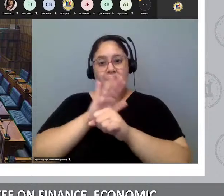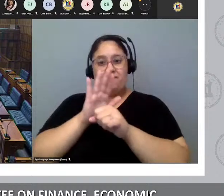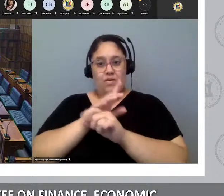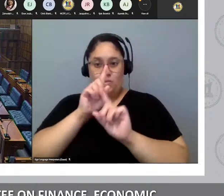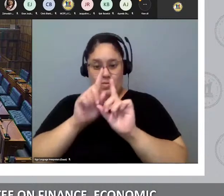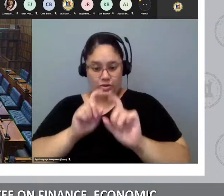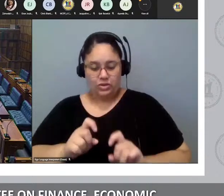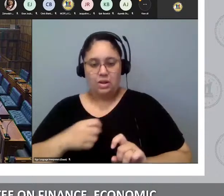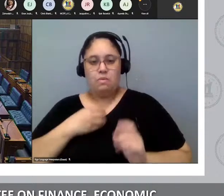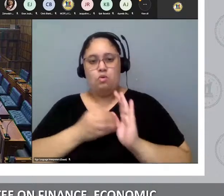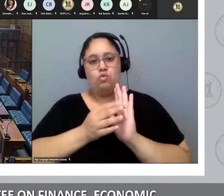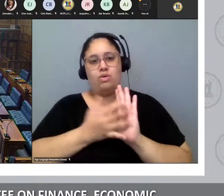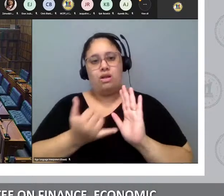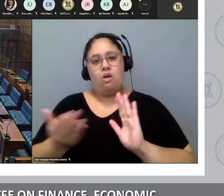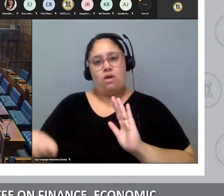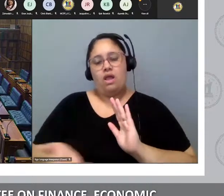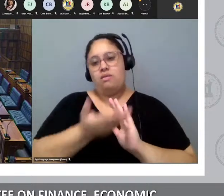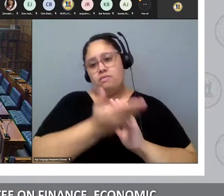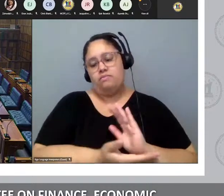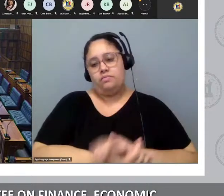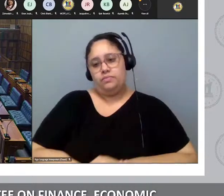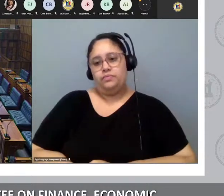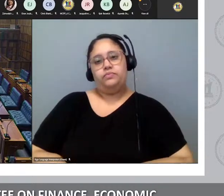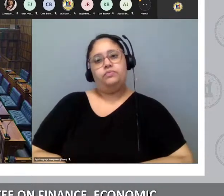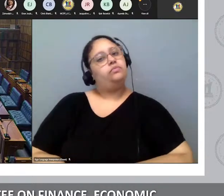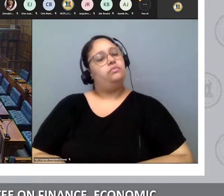a note um we'll hand back